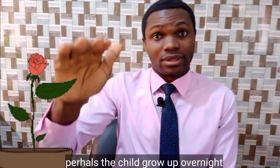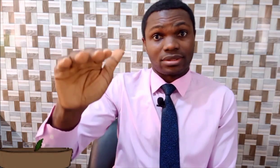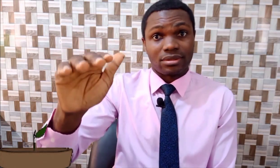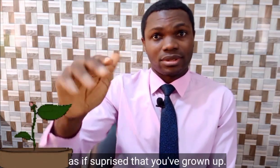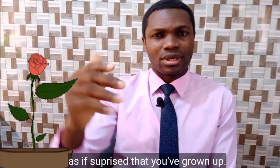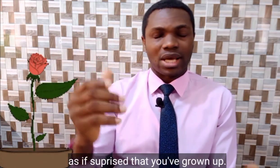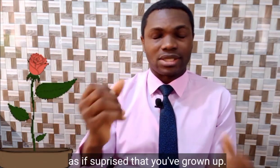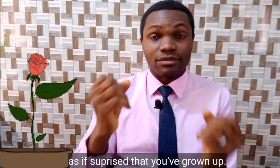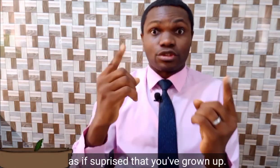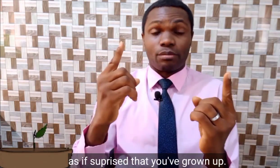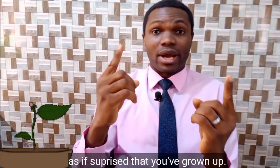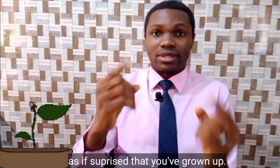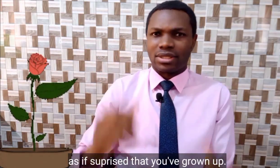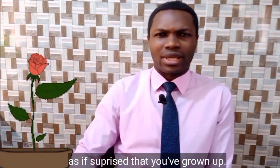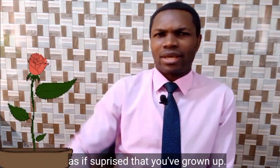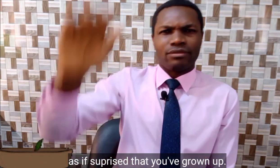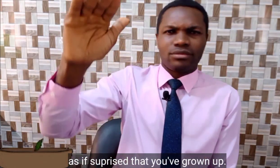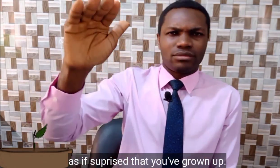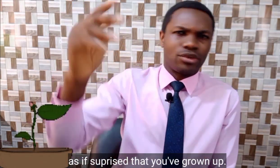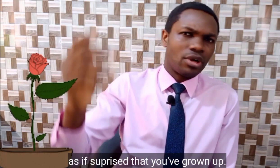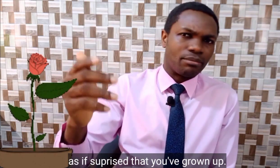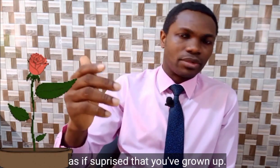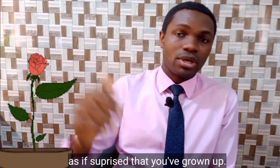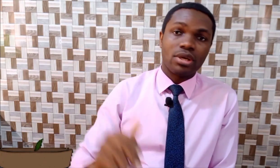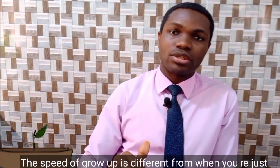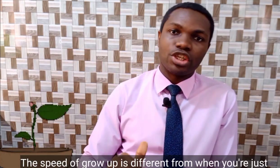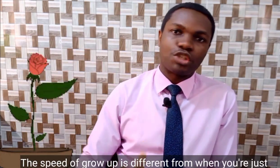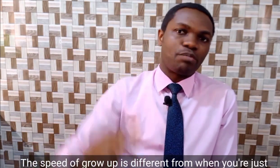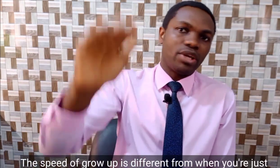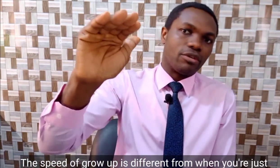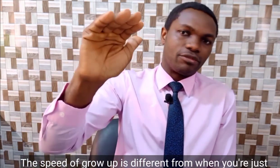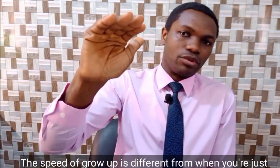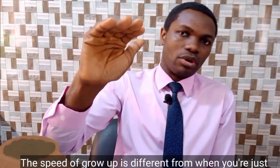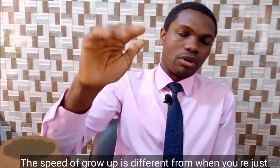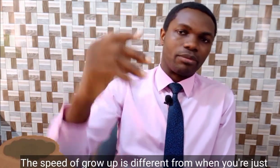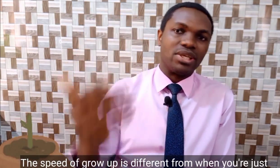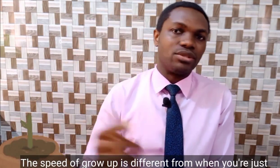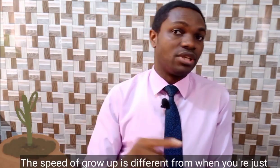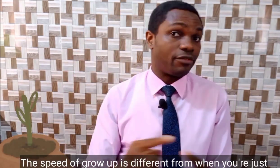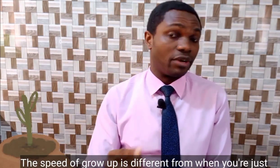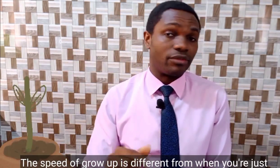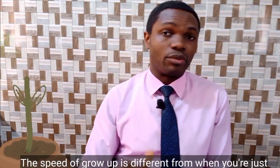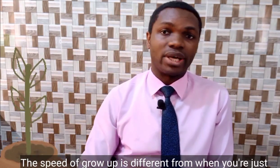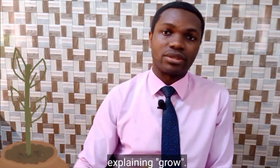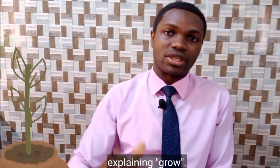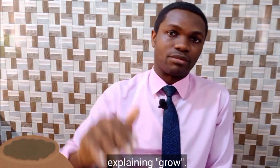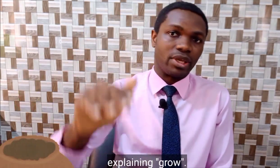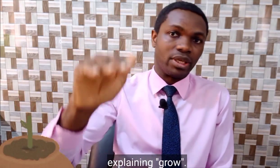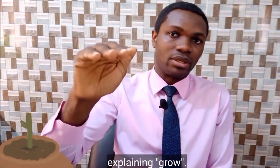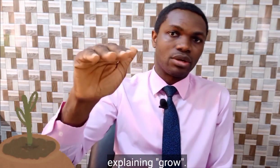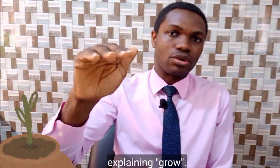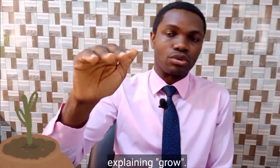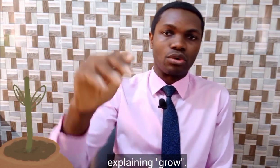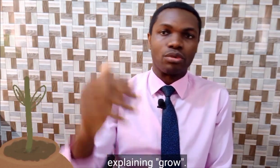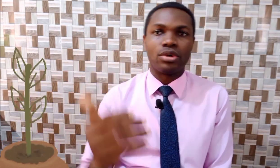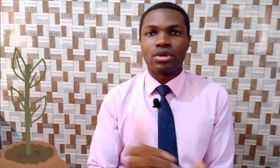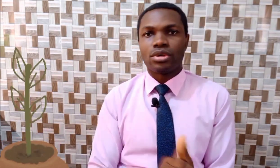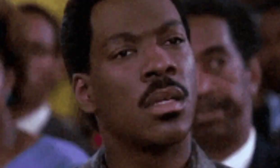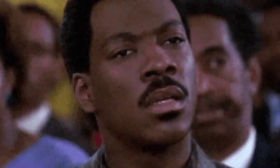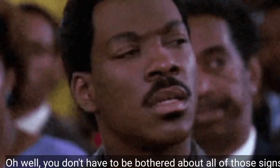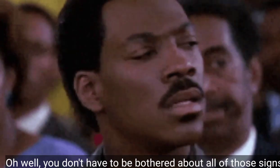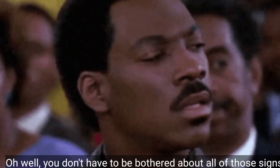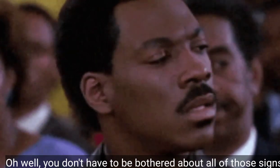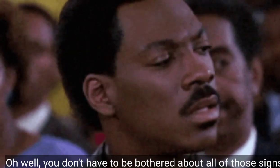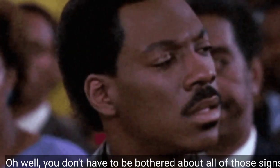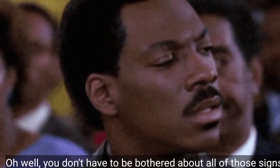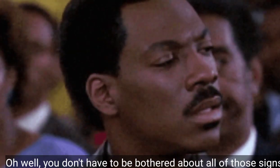up overnight, as if surprised that you've grown up. The speed of grow up is different from when you're just explaining grow.